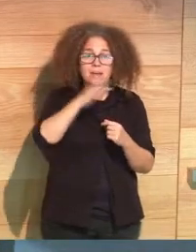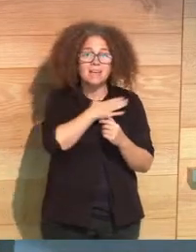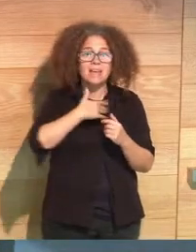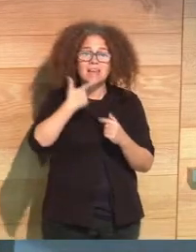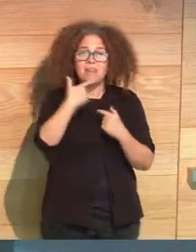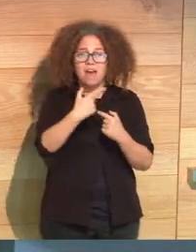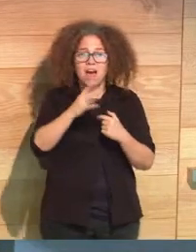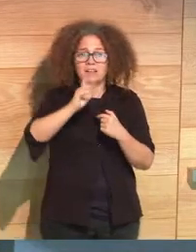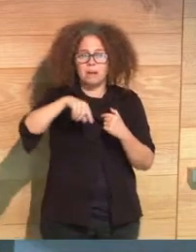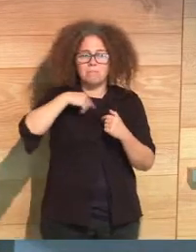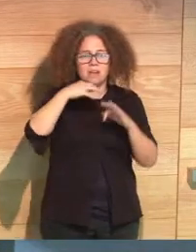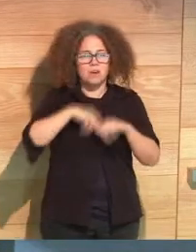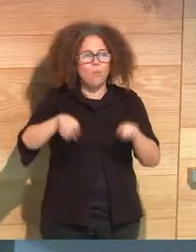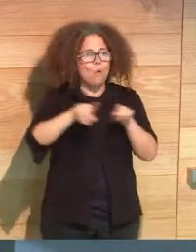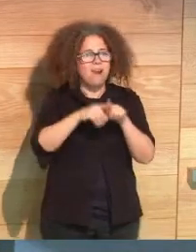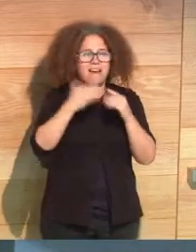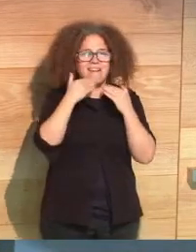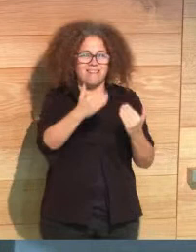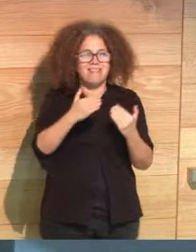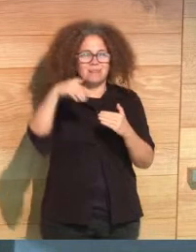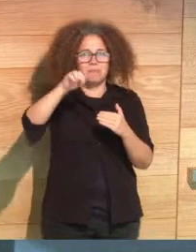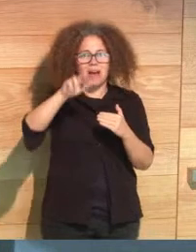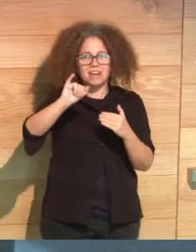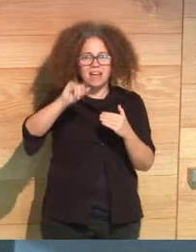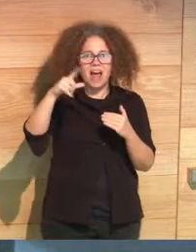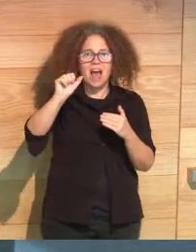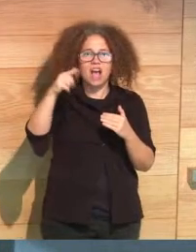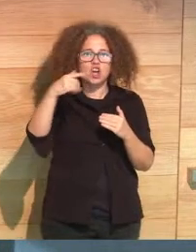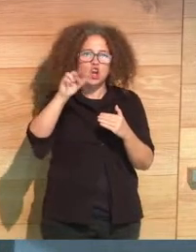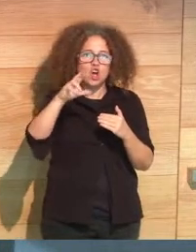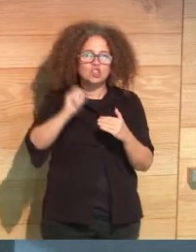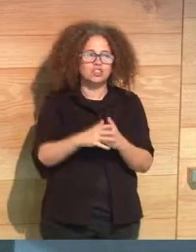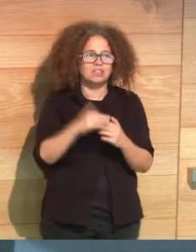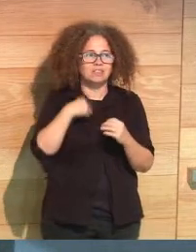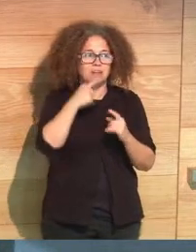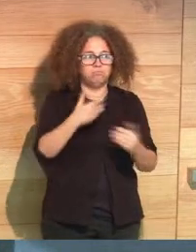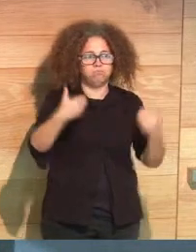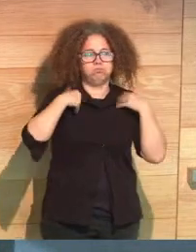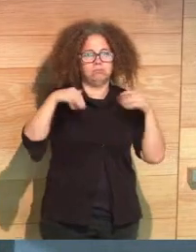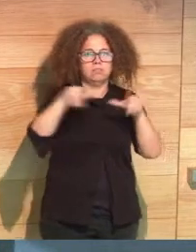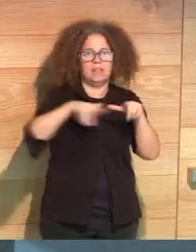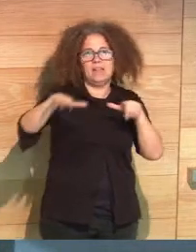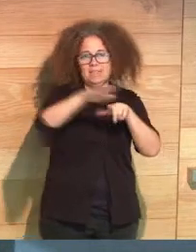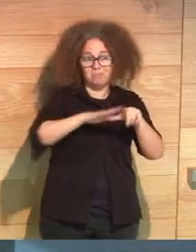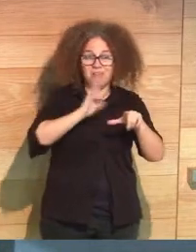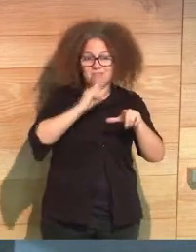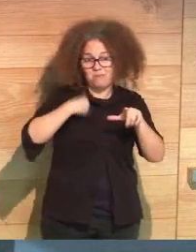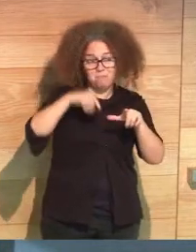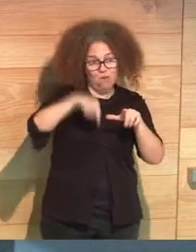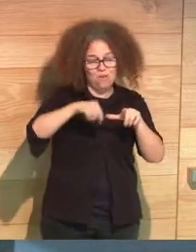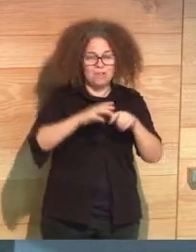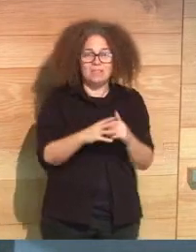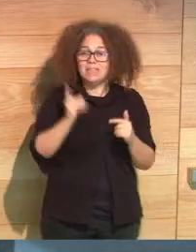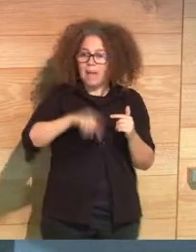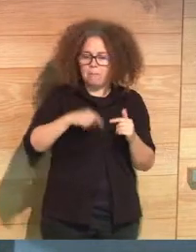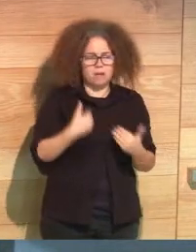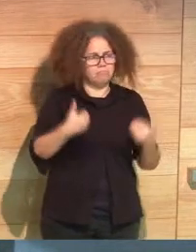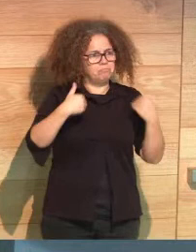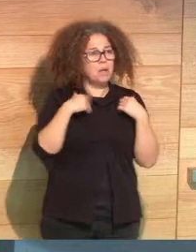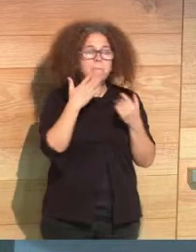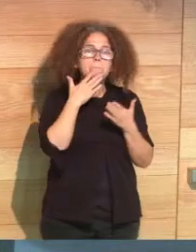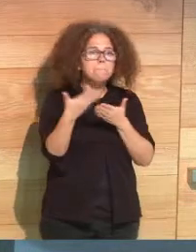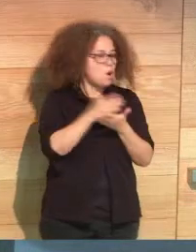say thank you to Maria Brancos, who is in charge of exhibitions here at Espacio Fundación Telefónica, who